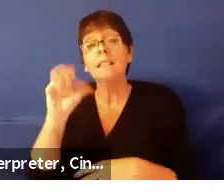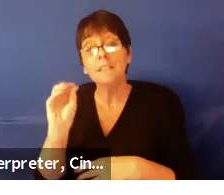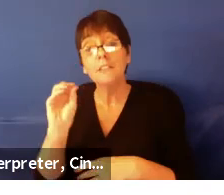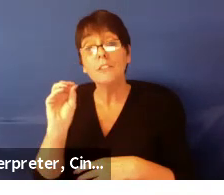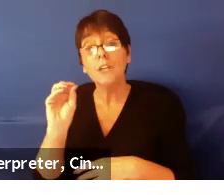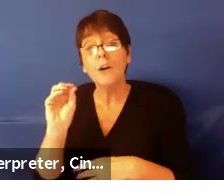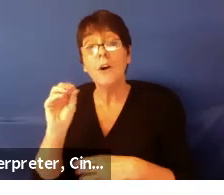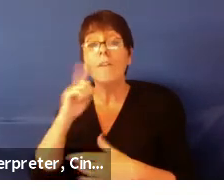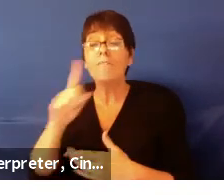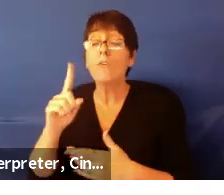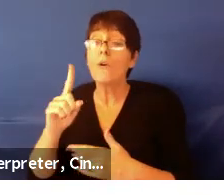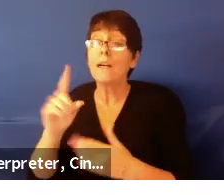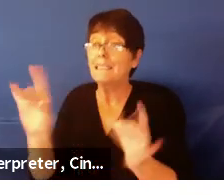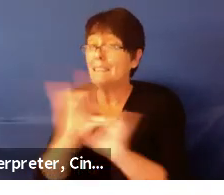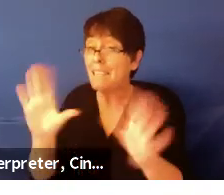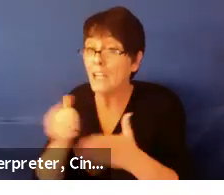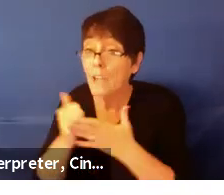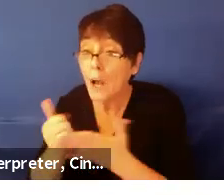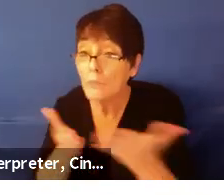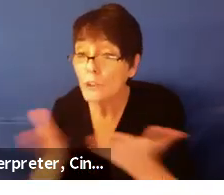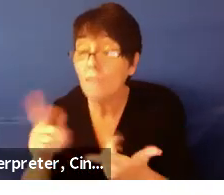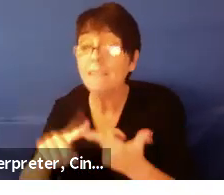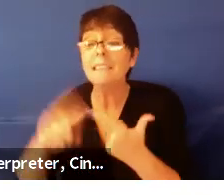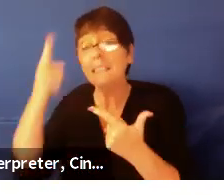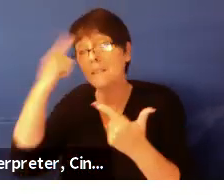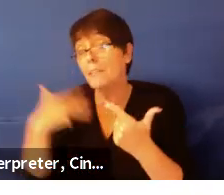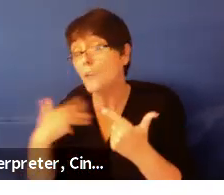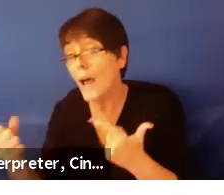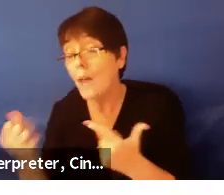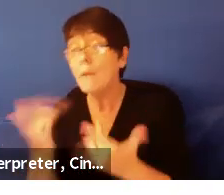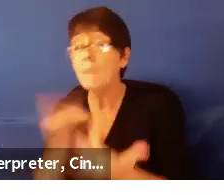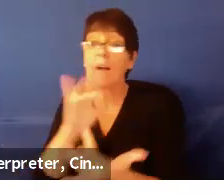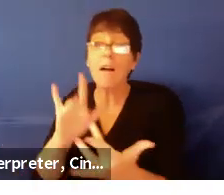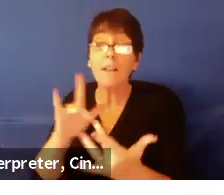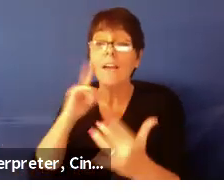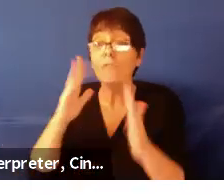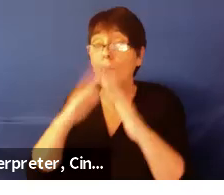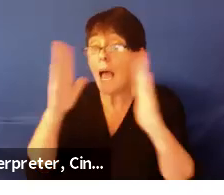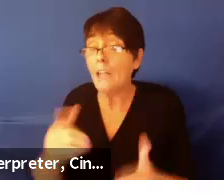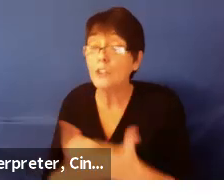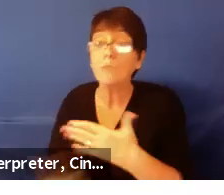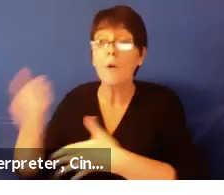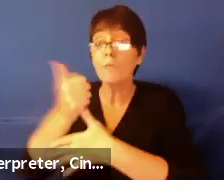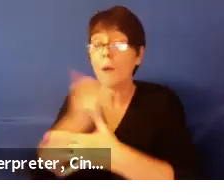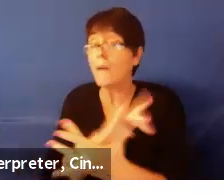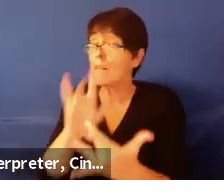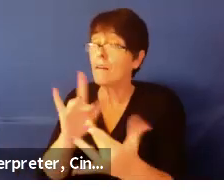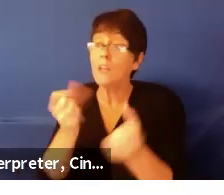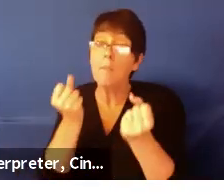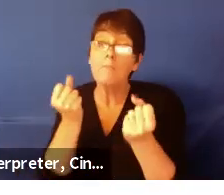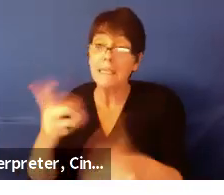disaster health services, disaster mental health, may contact the household primary contact multiple times a